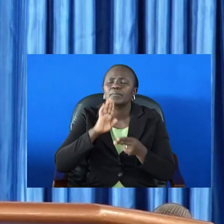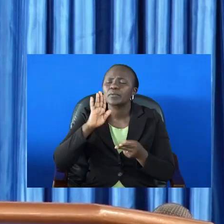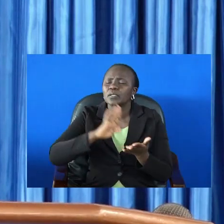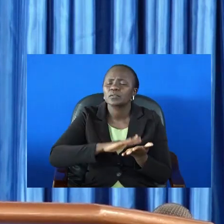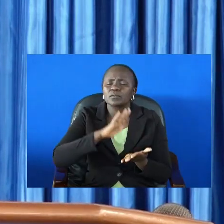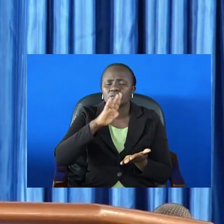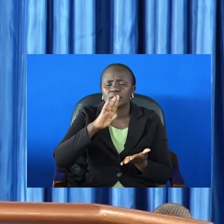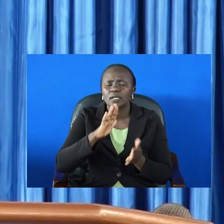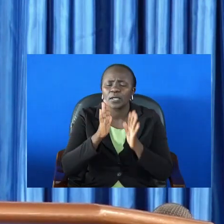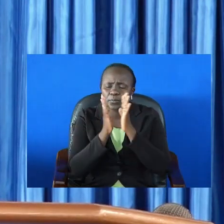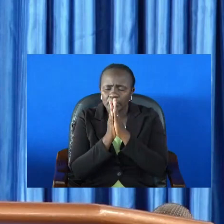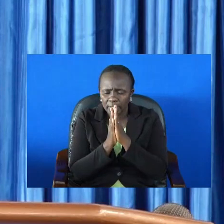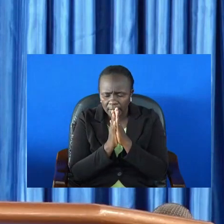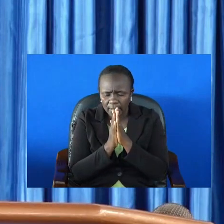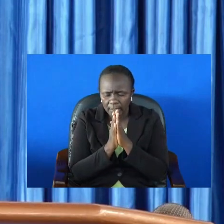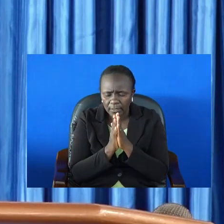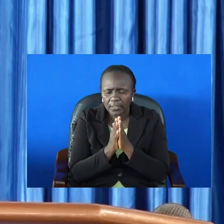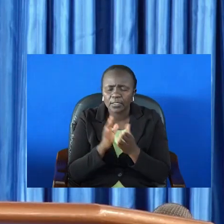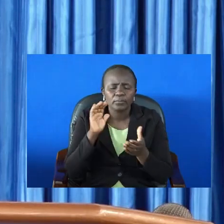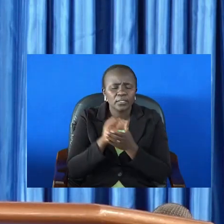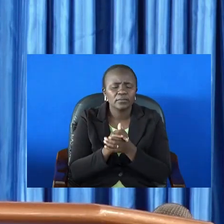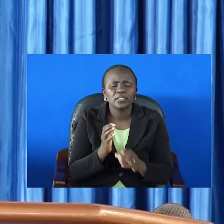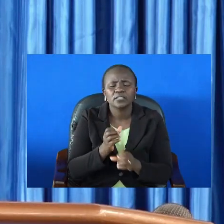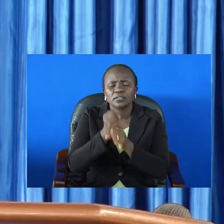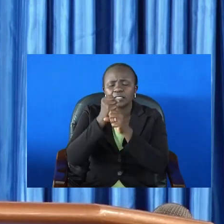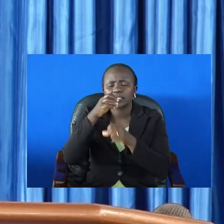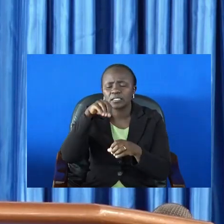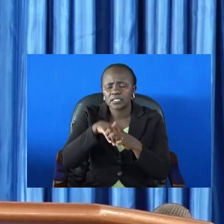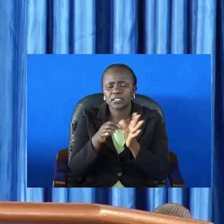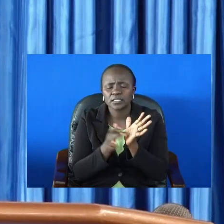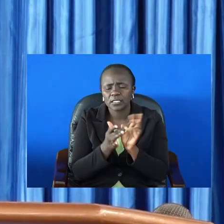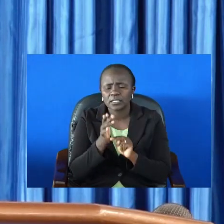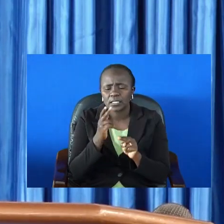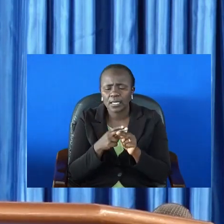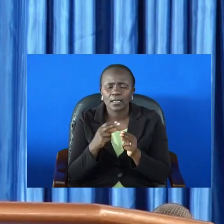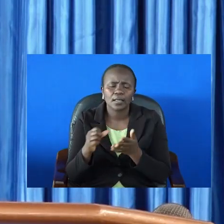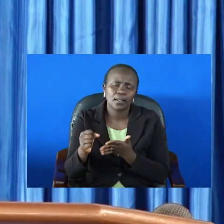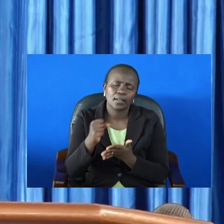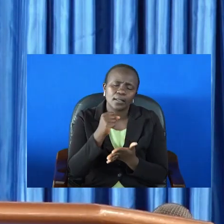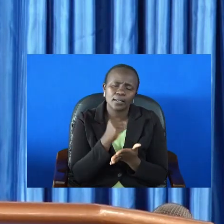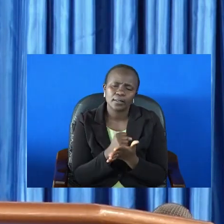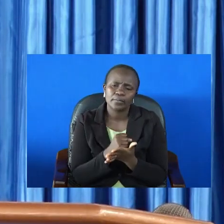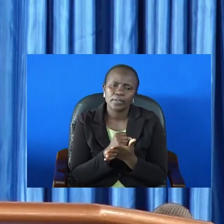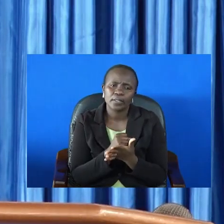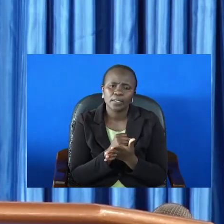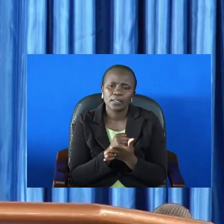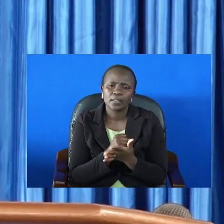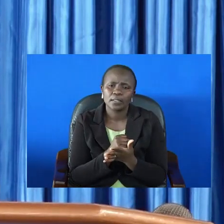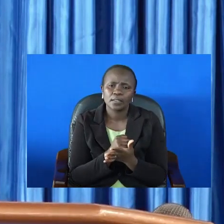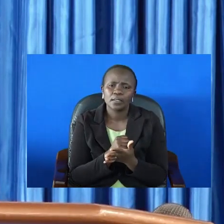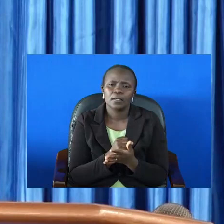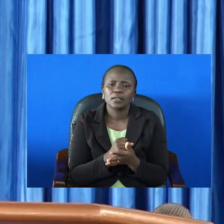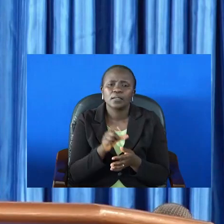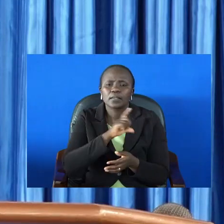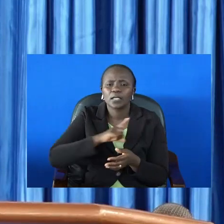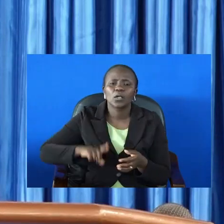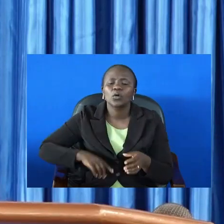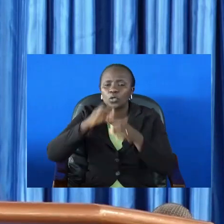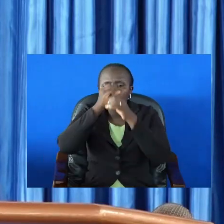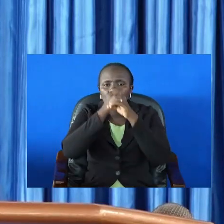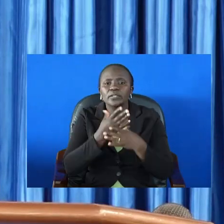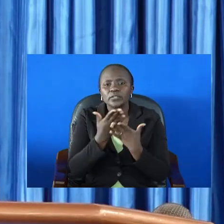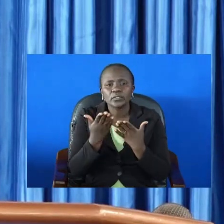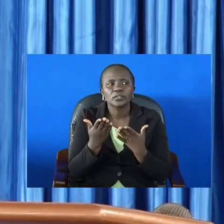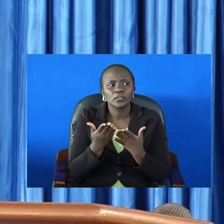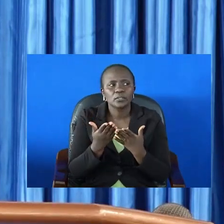glorified. For I pray this, believing and trusting in Jesus' name. Amen. May the Lord bless you. And